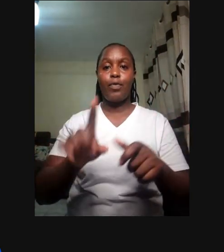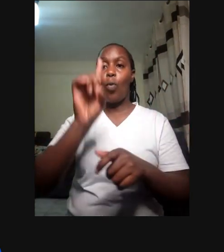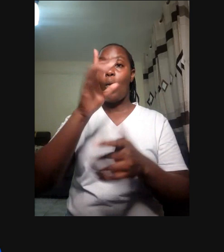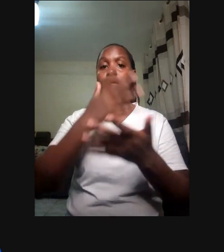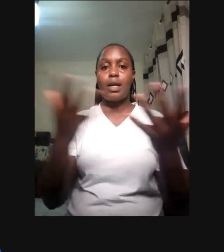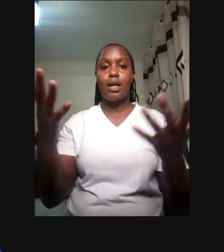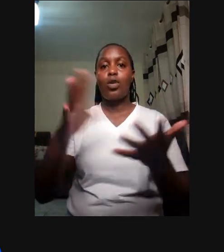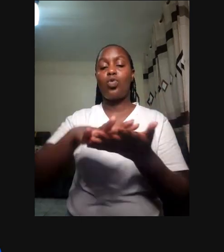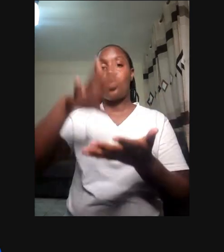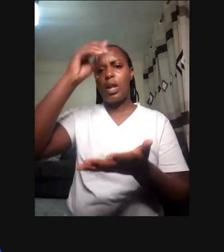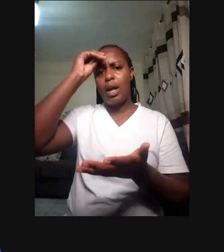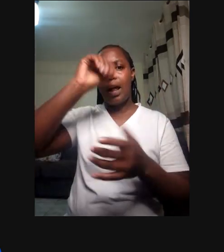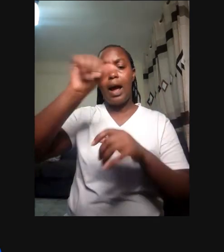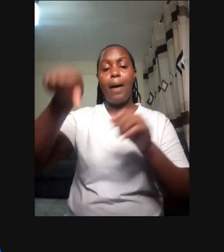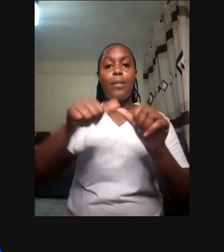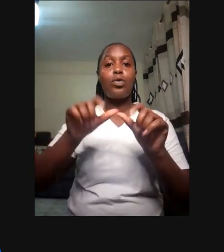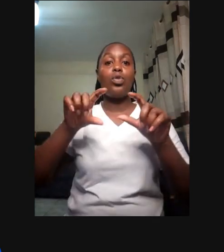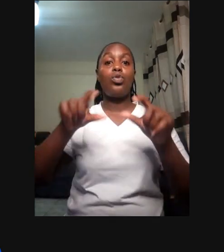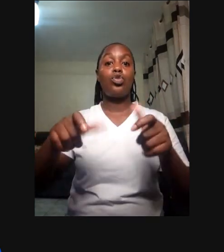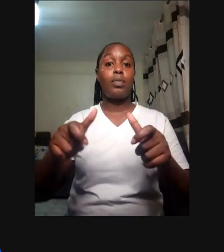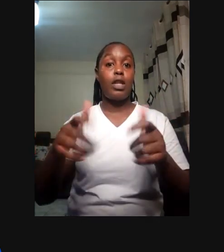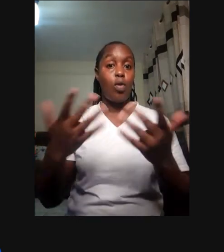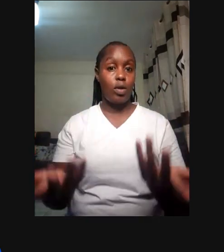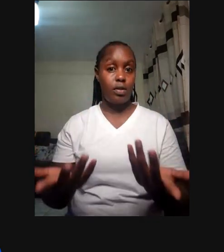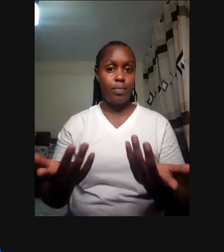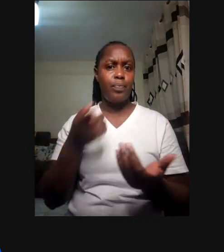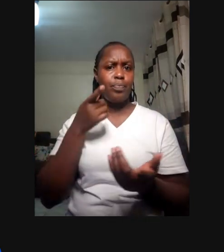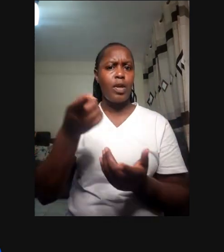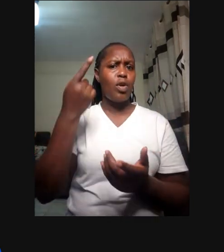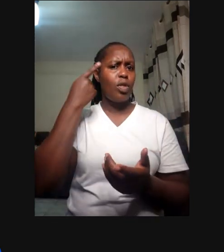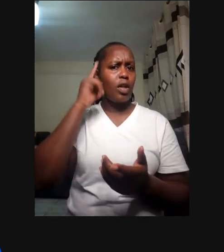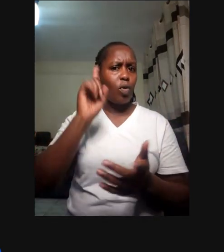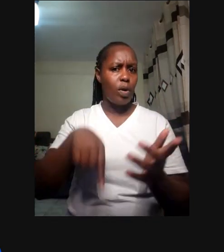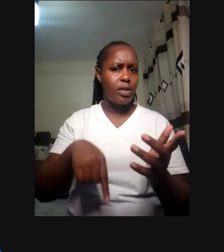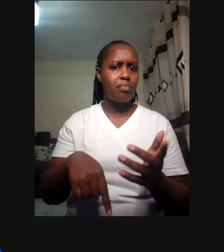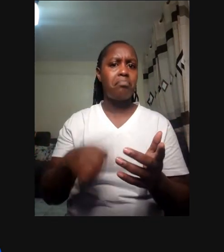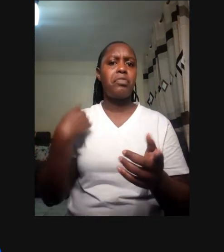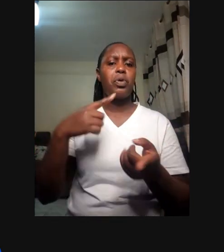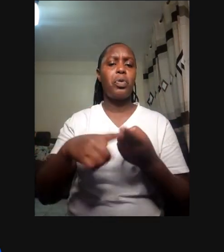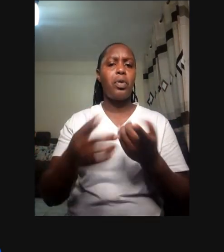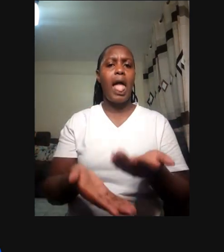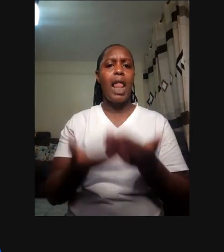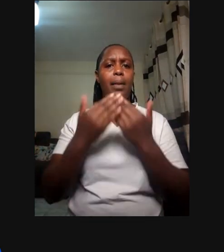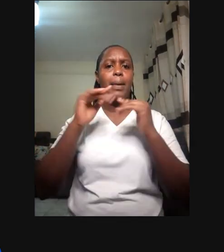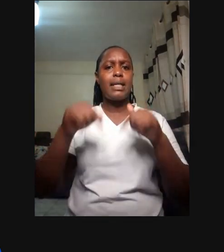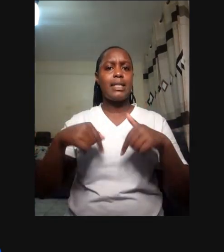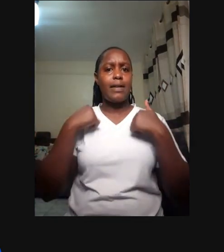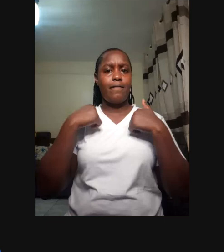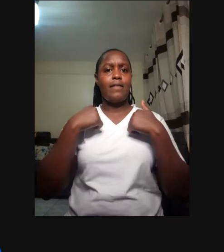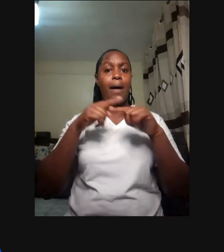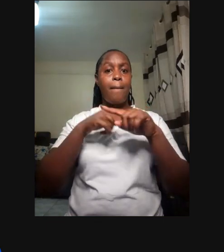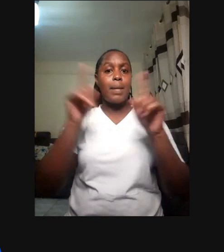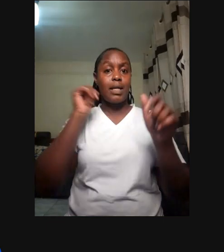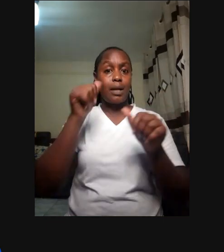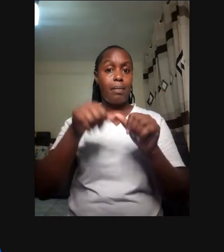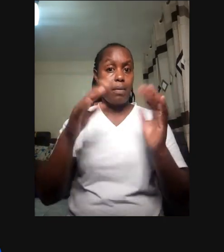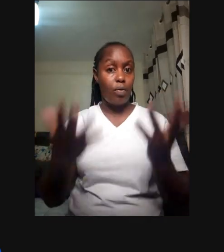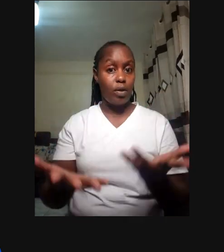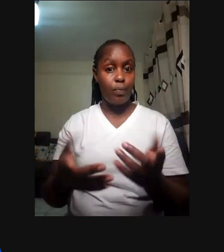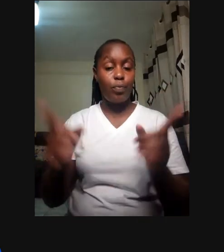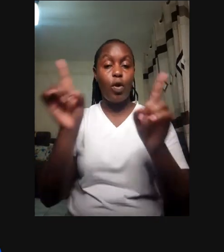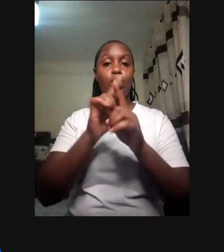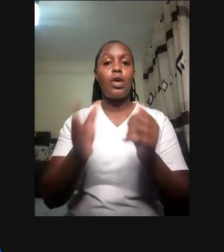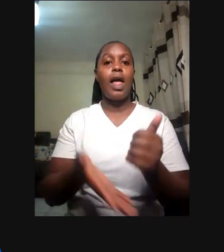this: you might think you're building just yourself through the content, but remember, this content is helping you to be